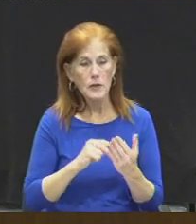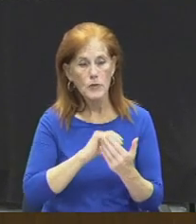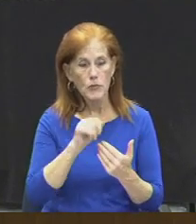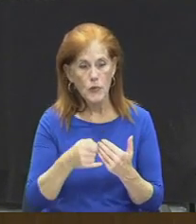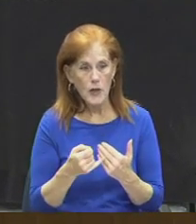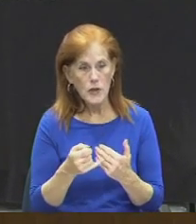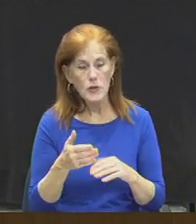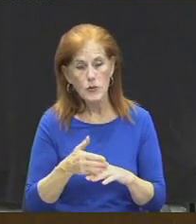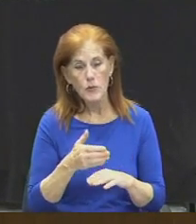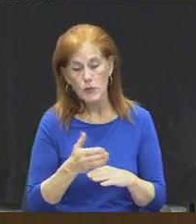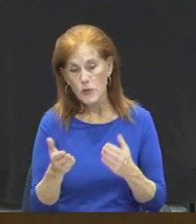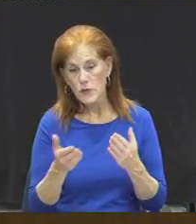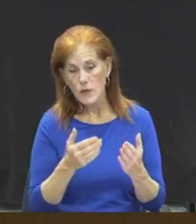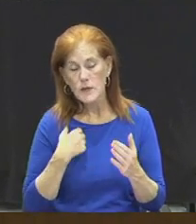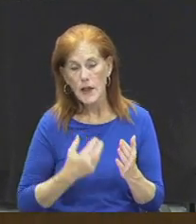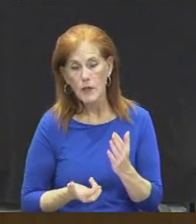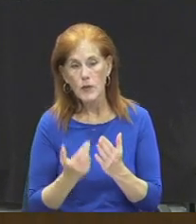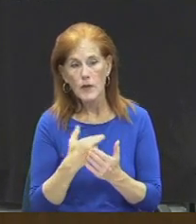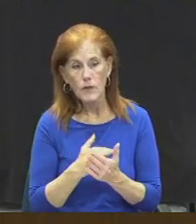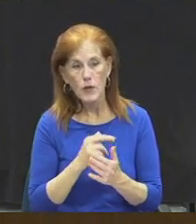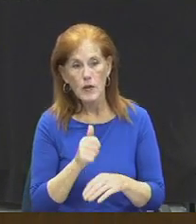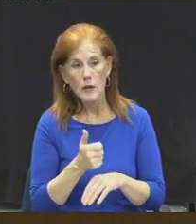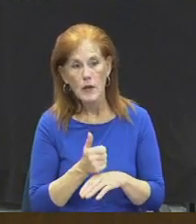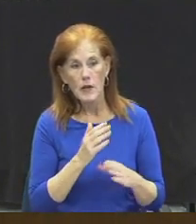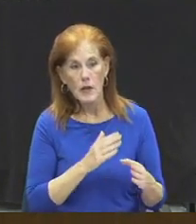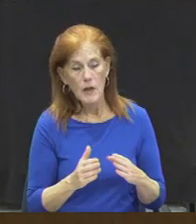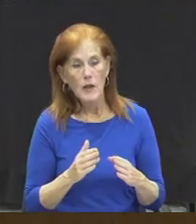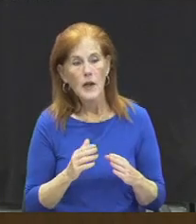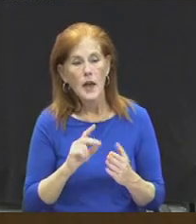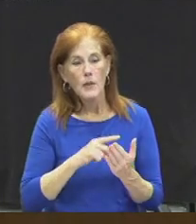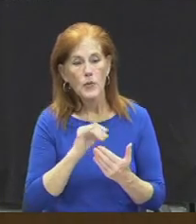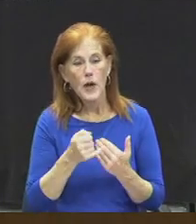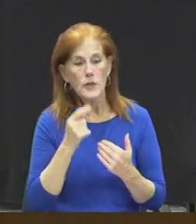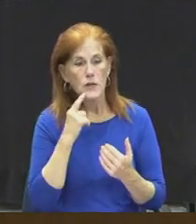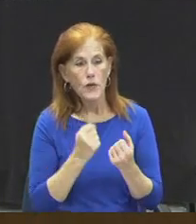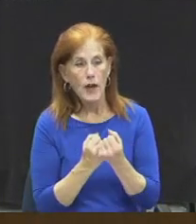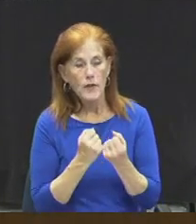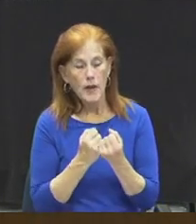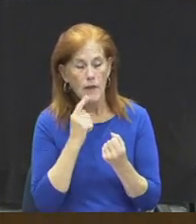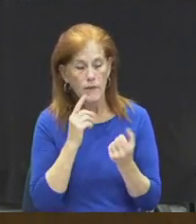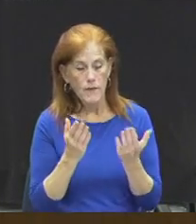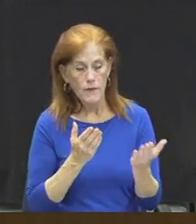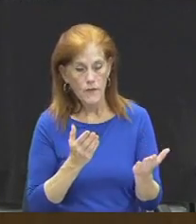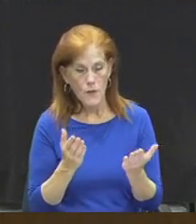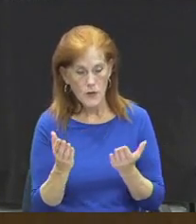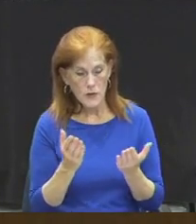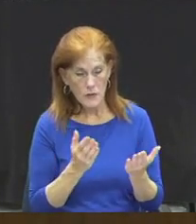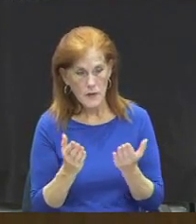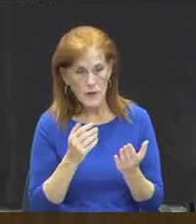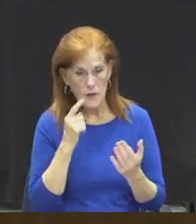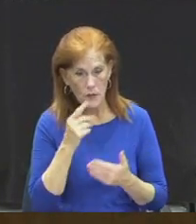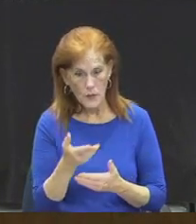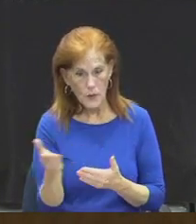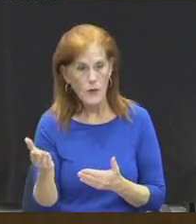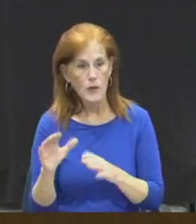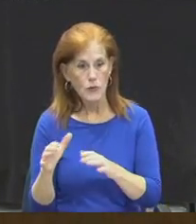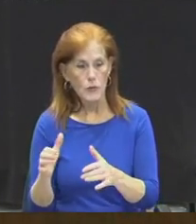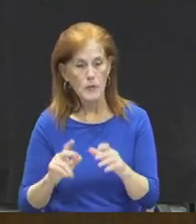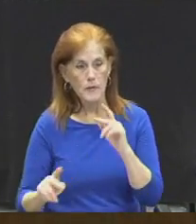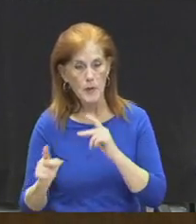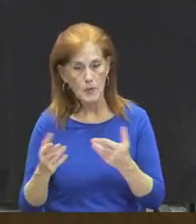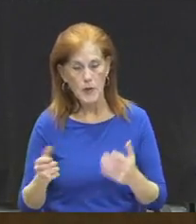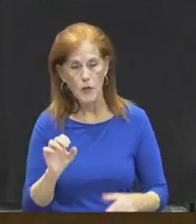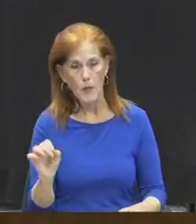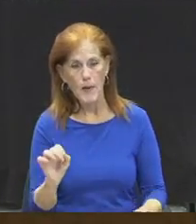services. And we review and implement plans and projects for advocating for services for citizens with disabilities